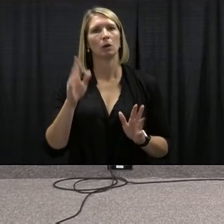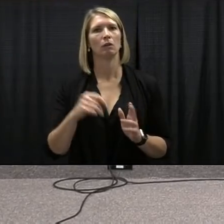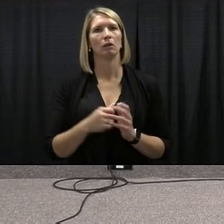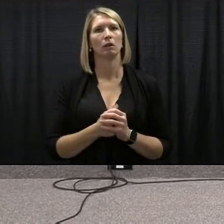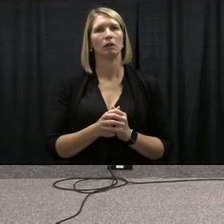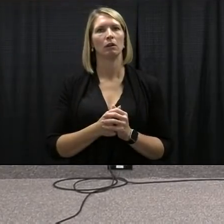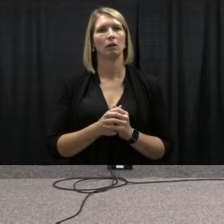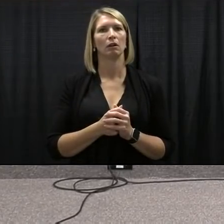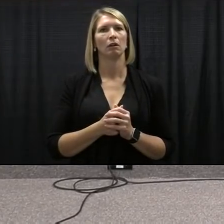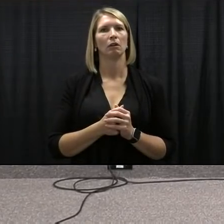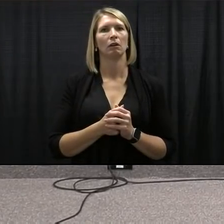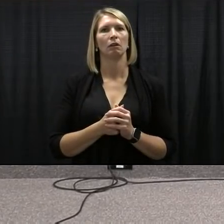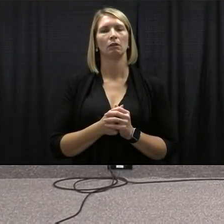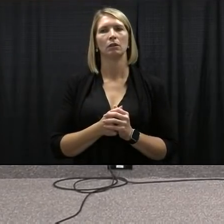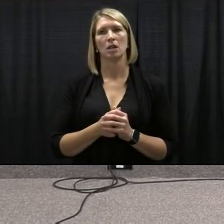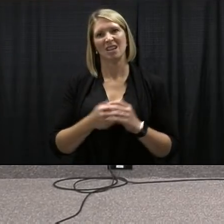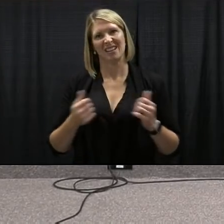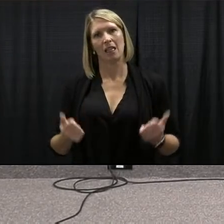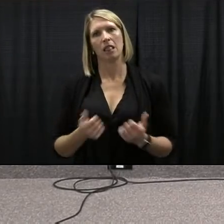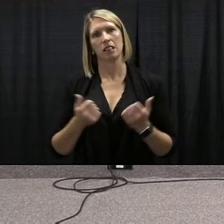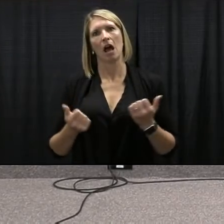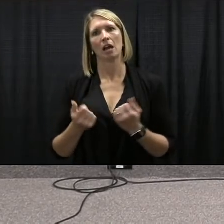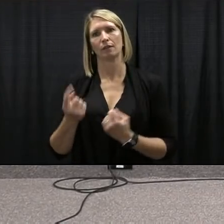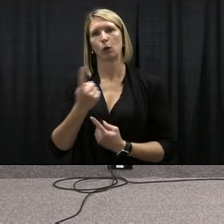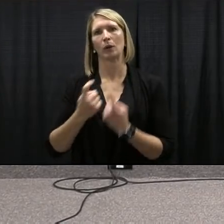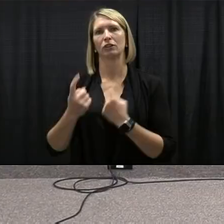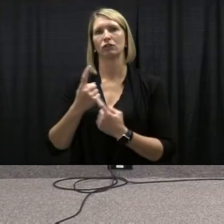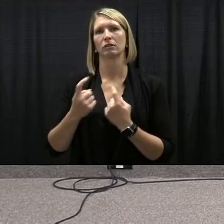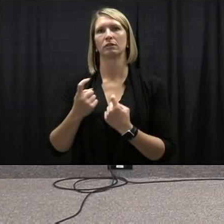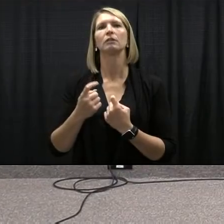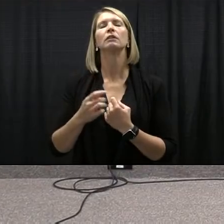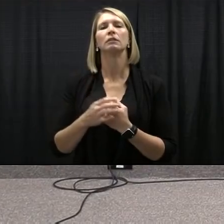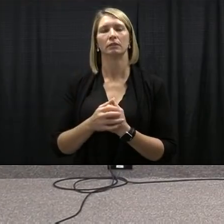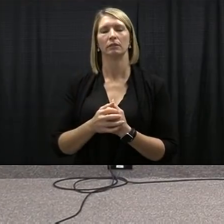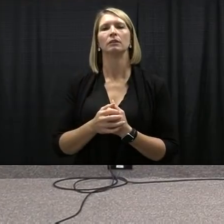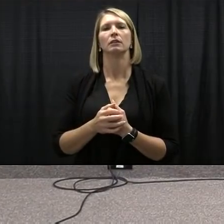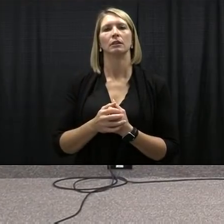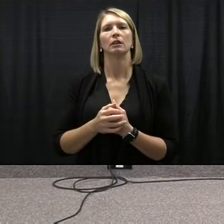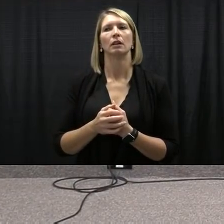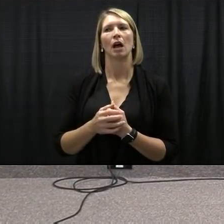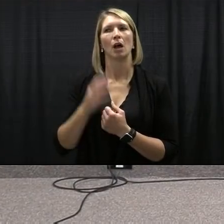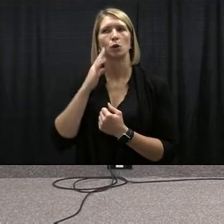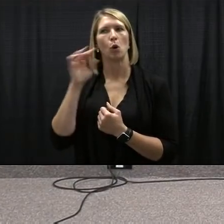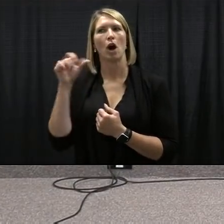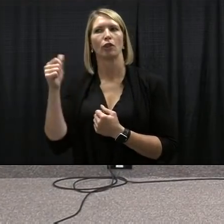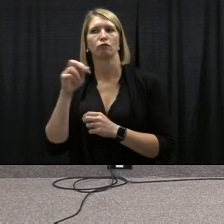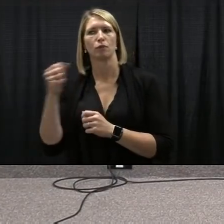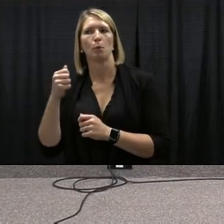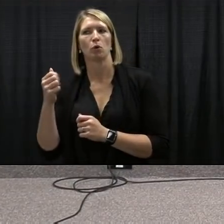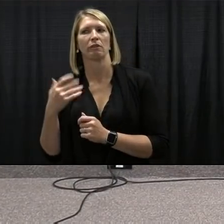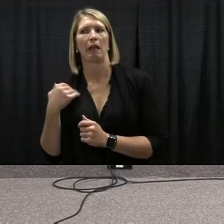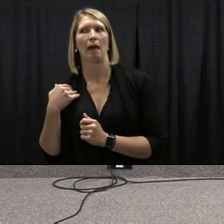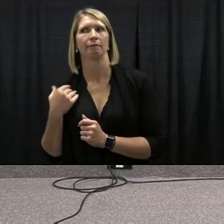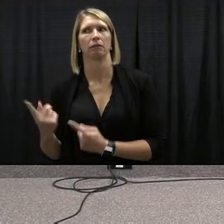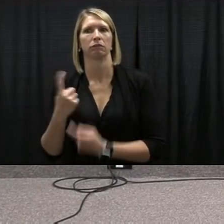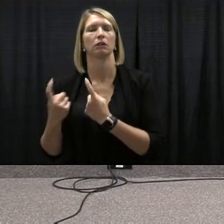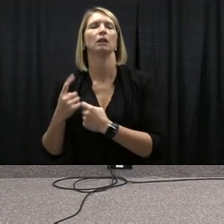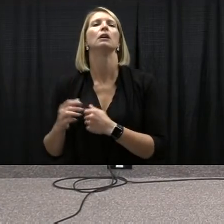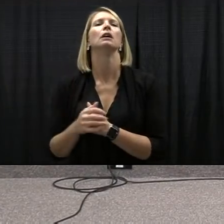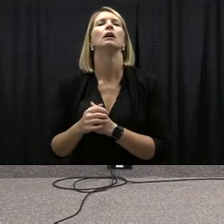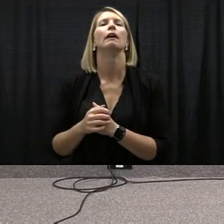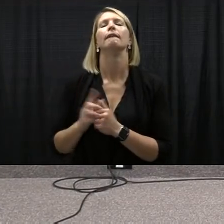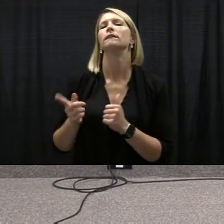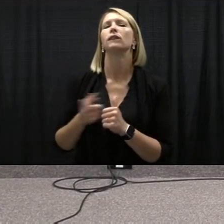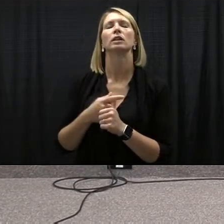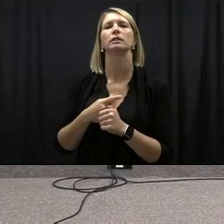unenviable position to be first here because there's a lot of questions to ask, so naturally my colleagues hopefully will fill that time. Maybe my first question can be,